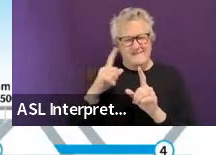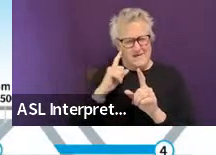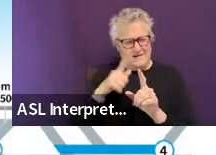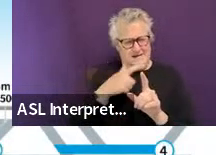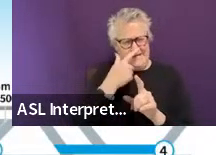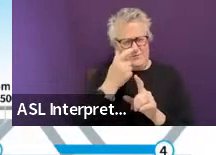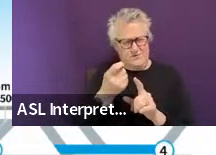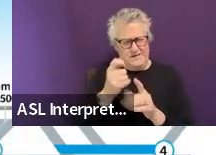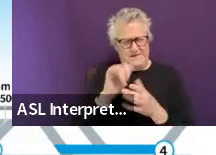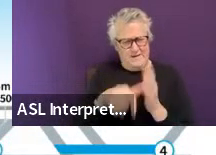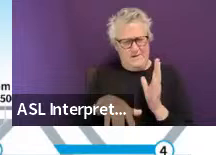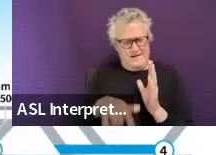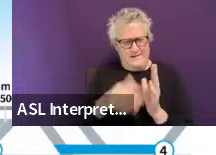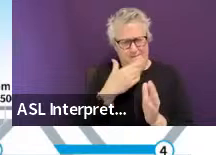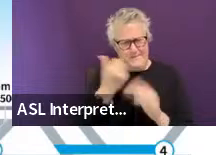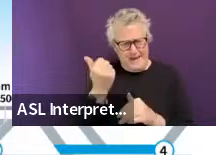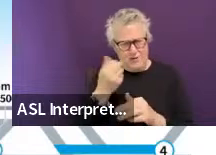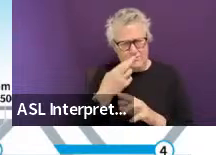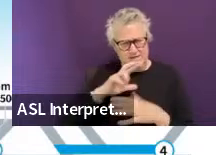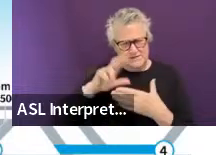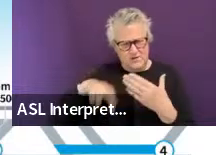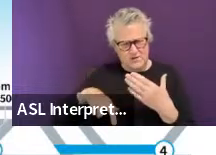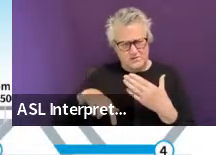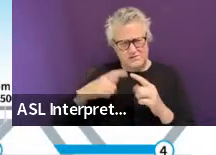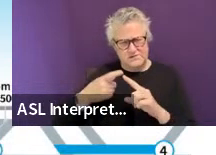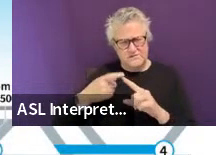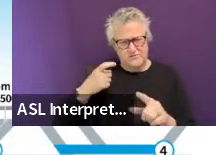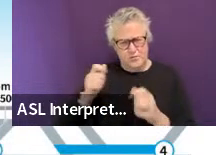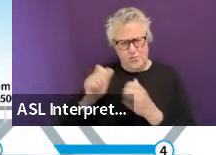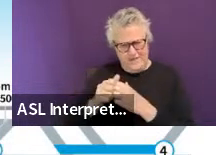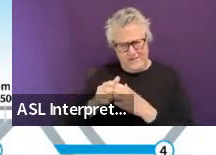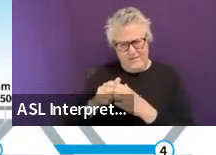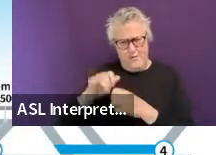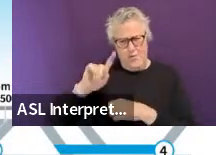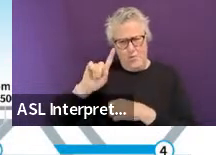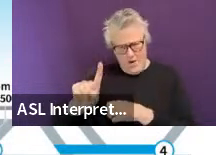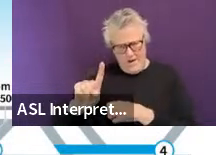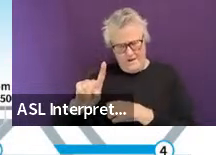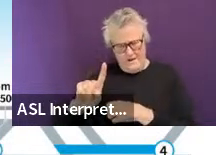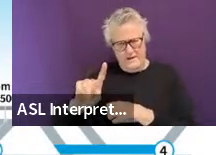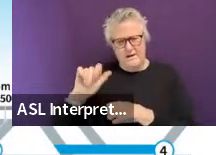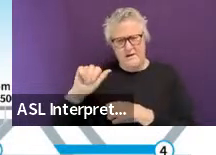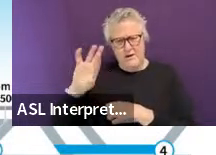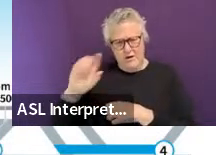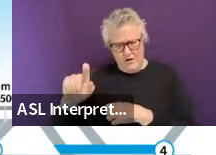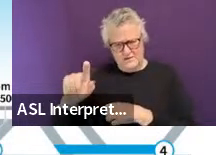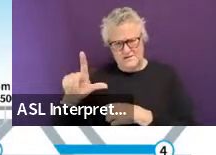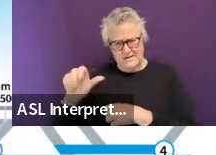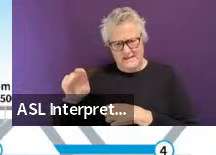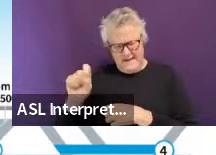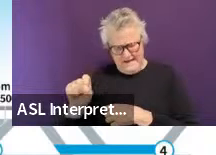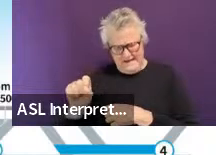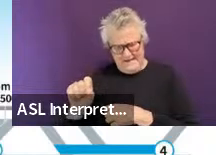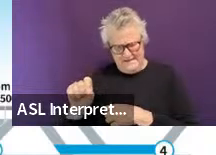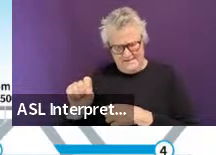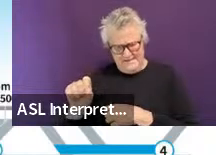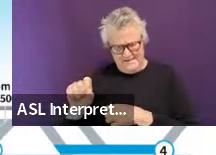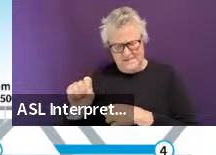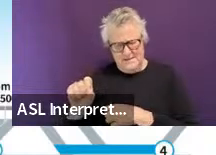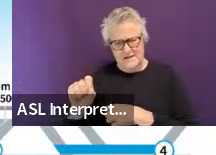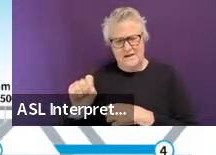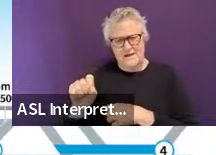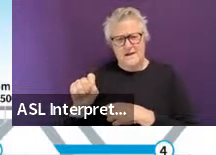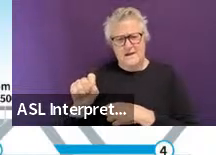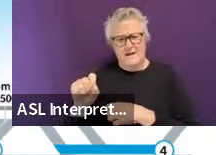on SR 500 and I-205 to 405, that we get better results